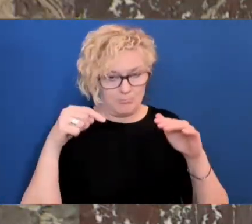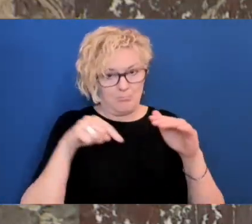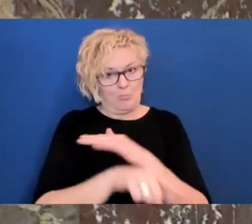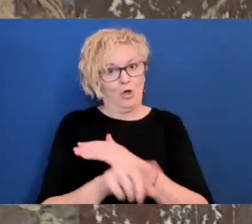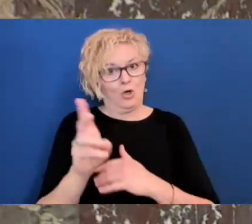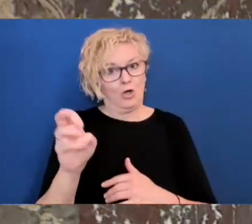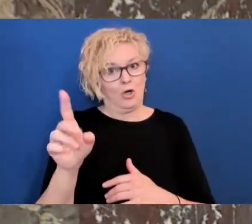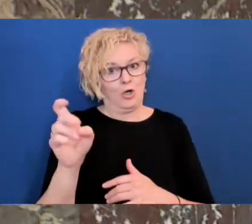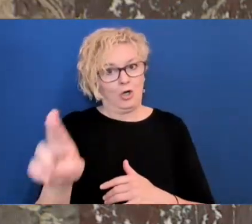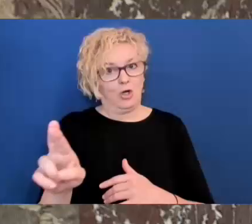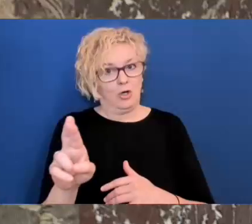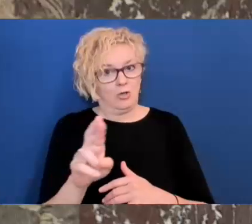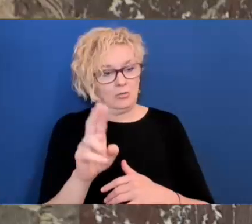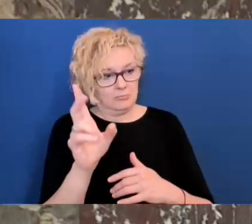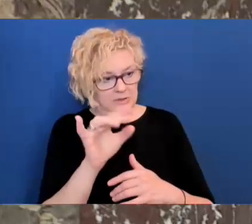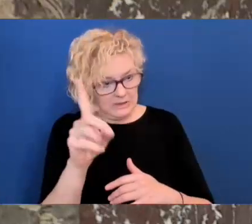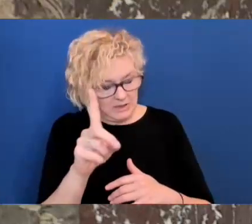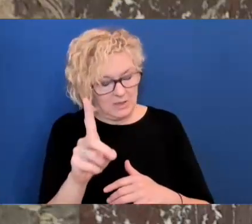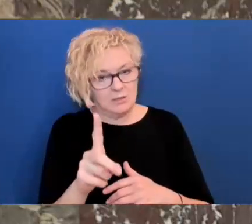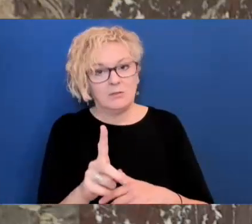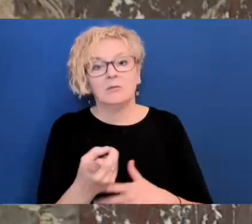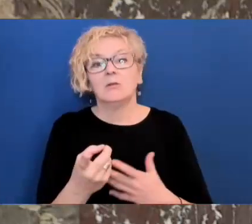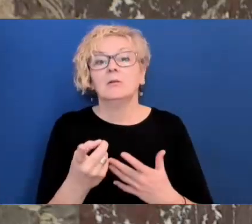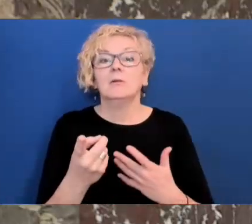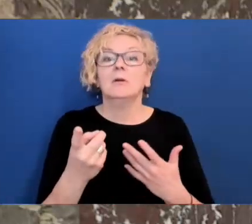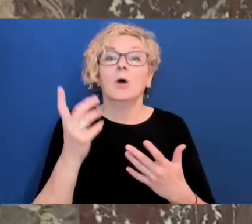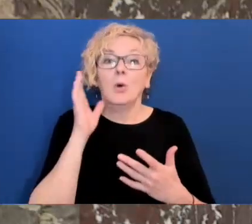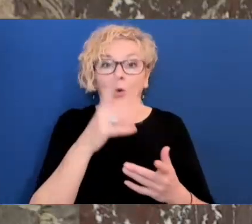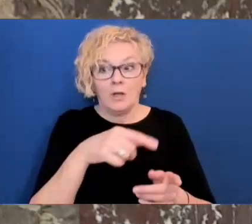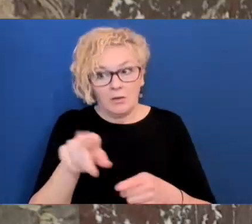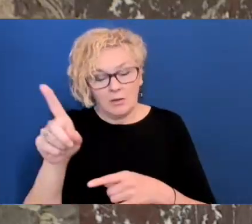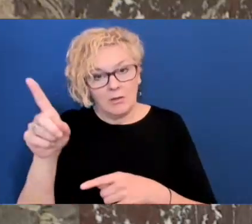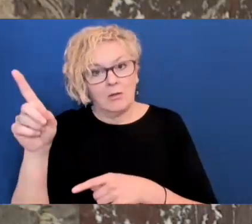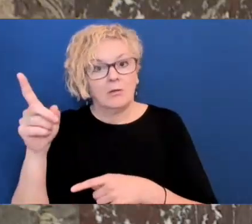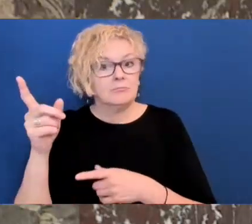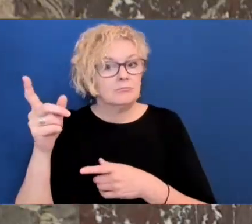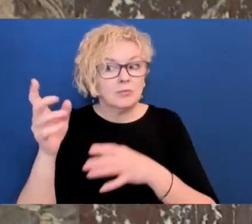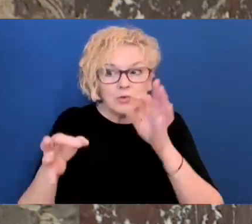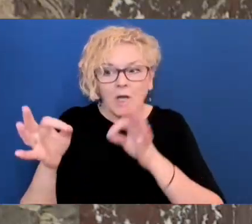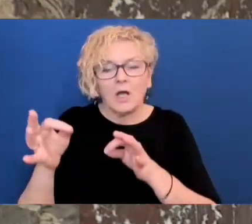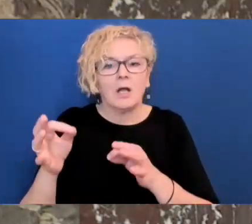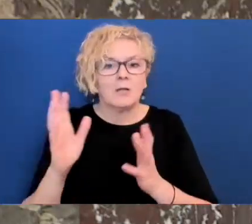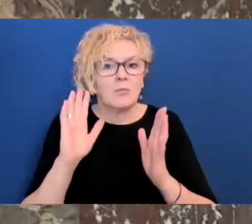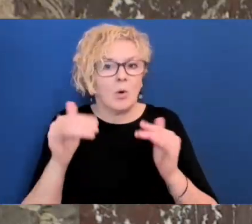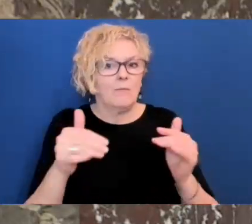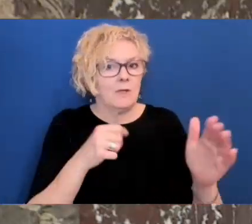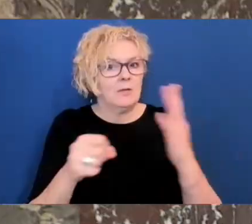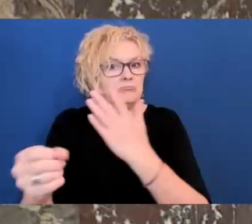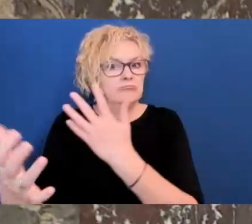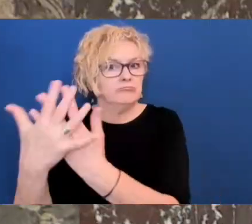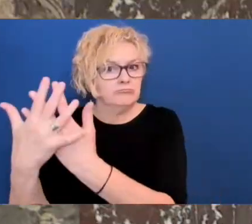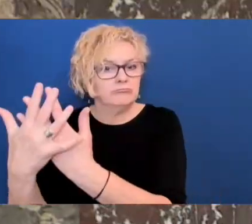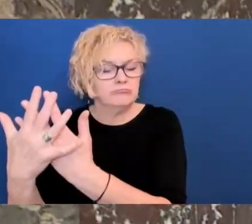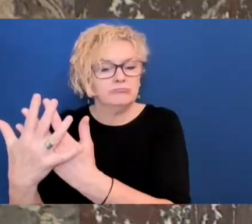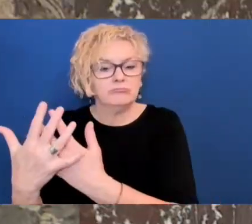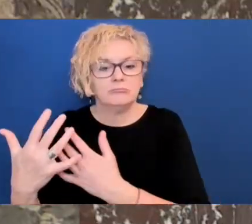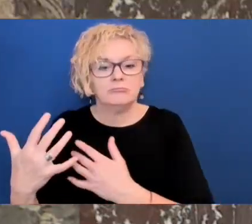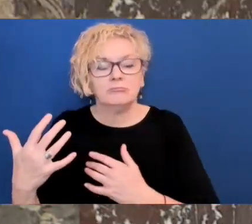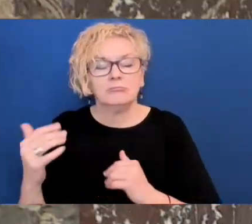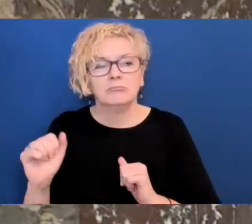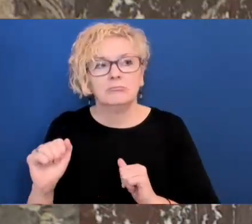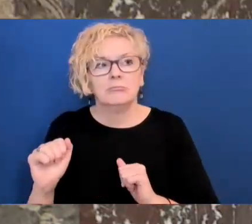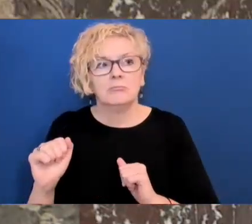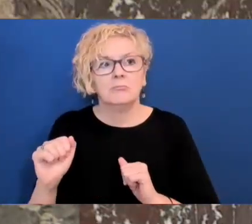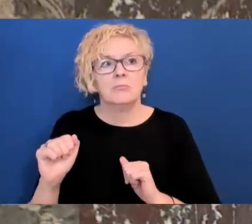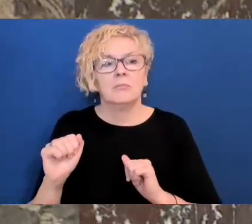behind bars. As for the system as a whole, British Columbians rightly have questions, as is the opposition. And we'll ensure